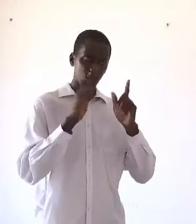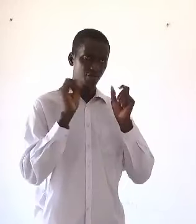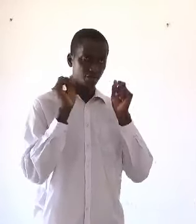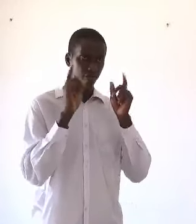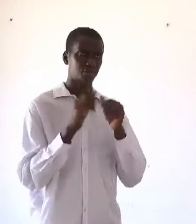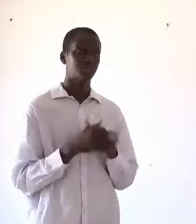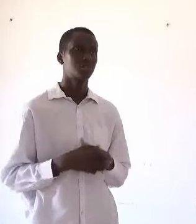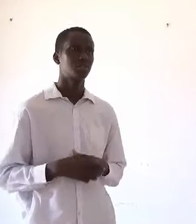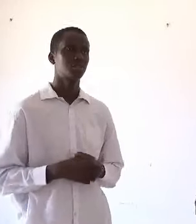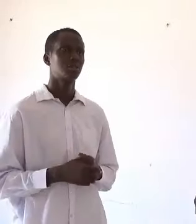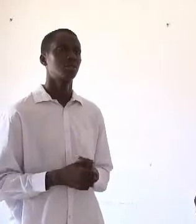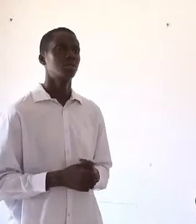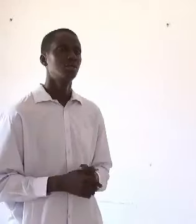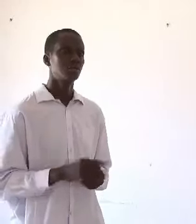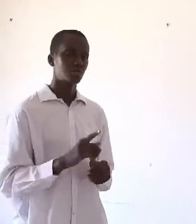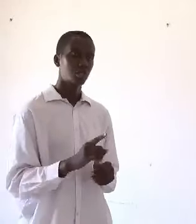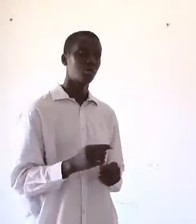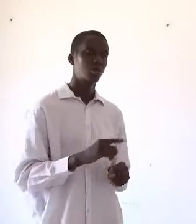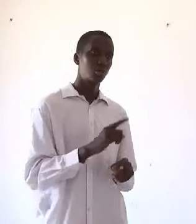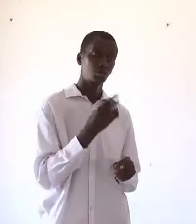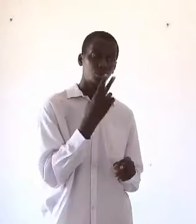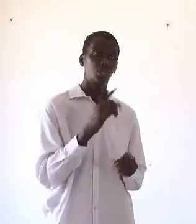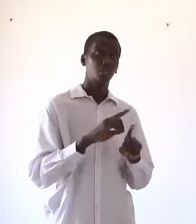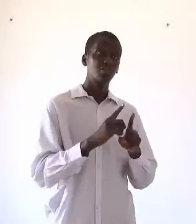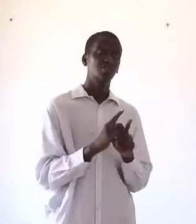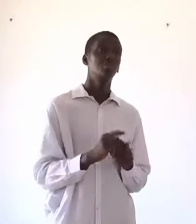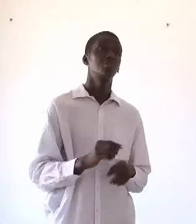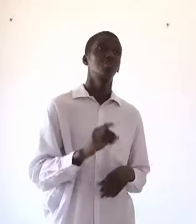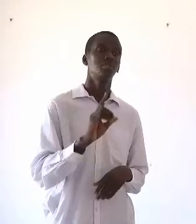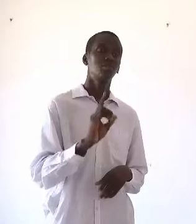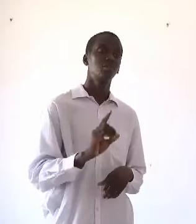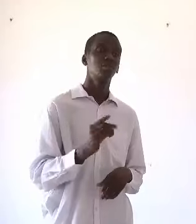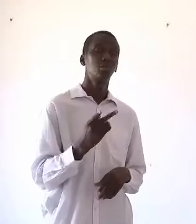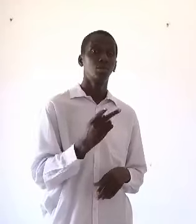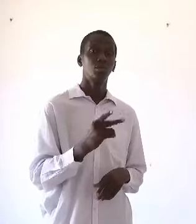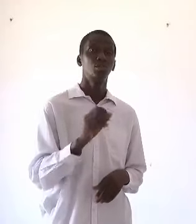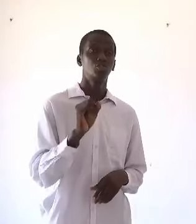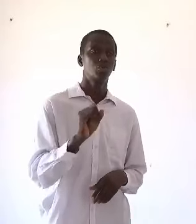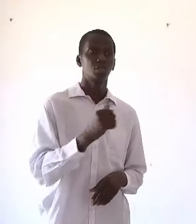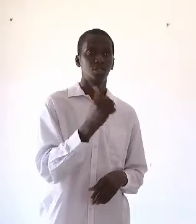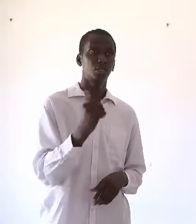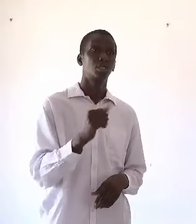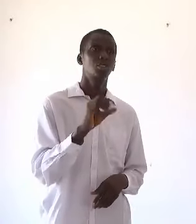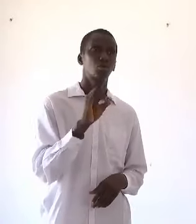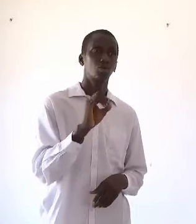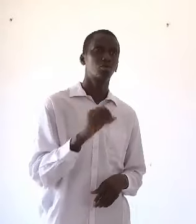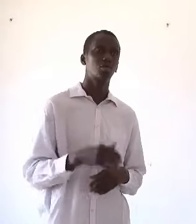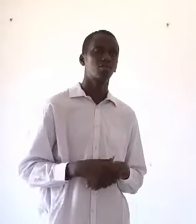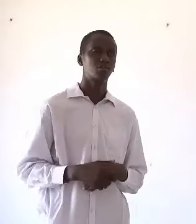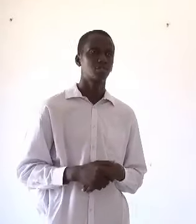They are not controlled by will. So now we are going to be looking at the differences between the somatic